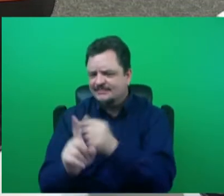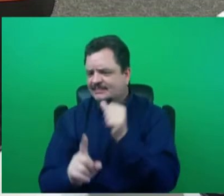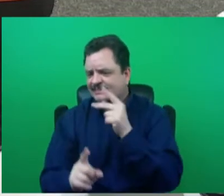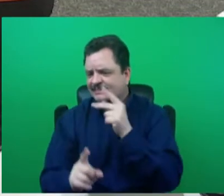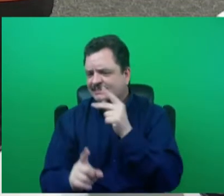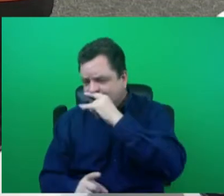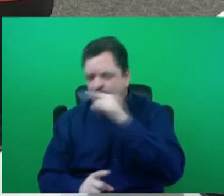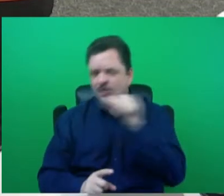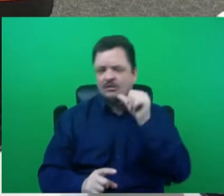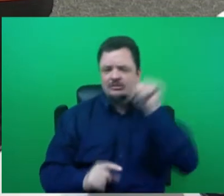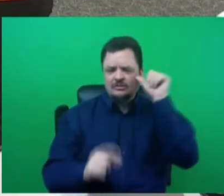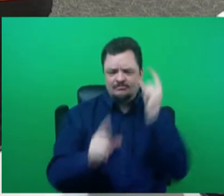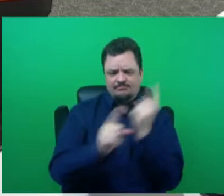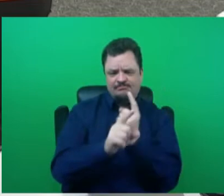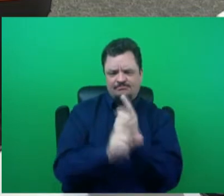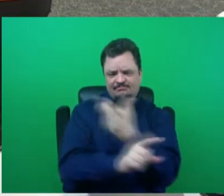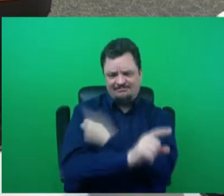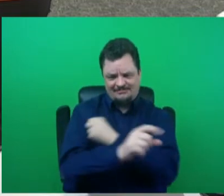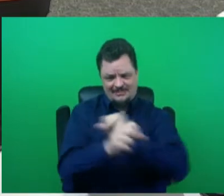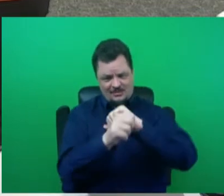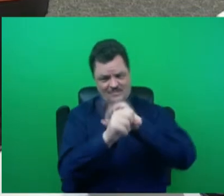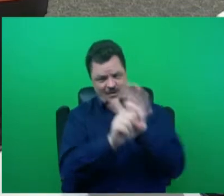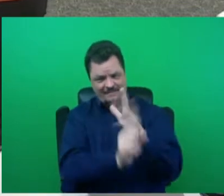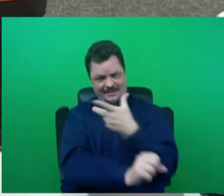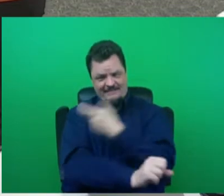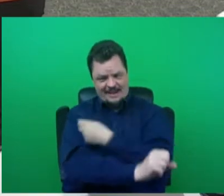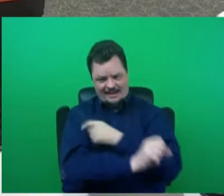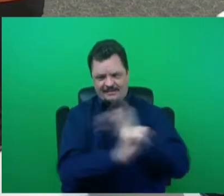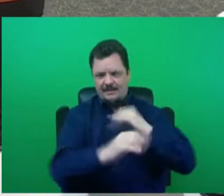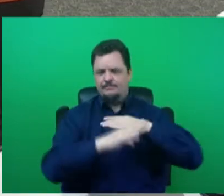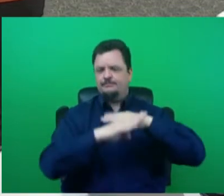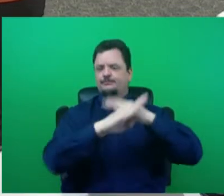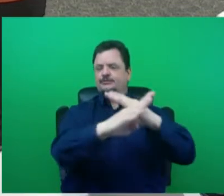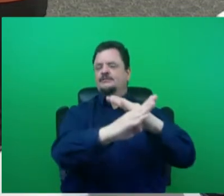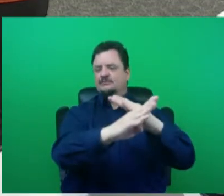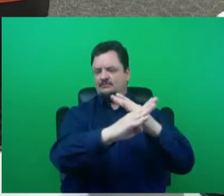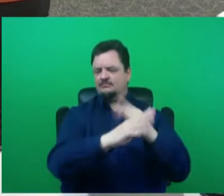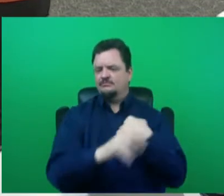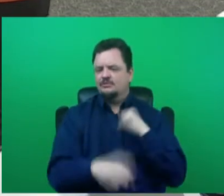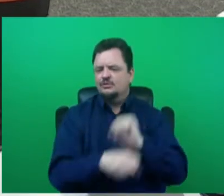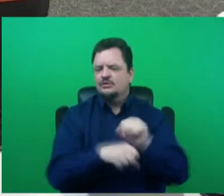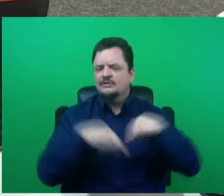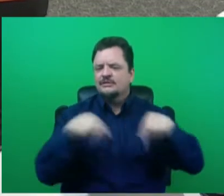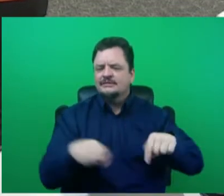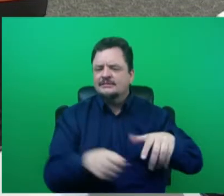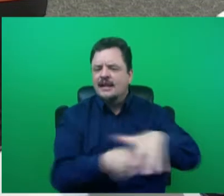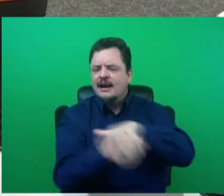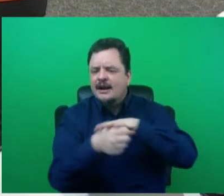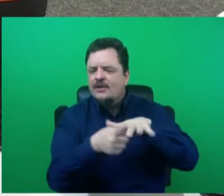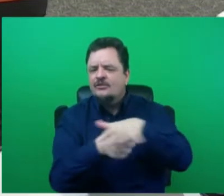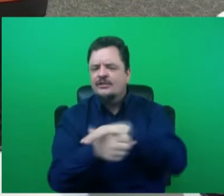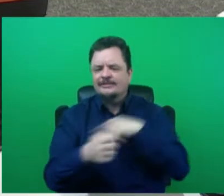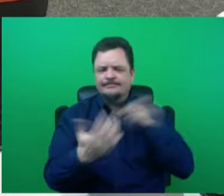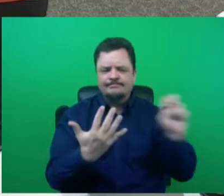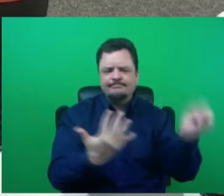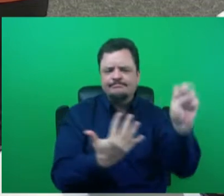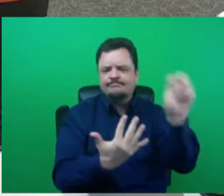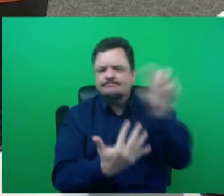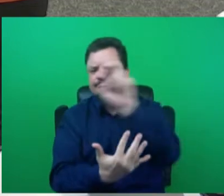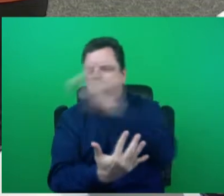vaccines to protect us, and also working out in the field at mobile vaccine pods. They're really the boots on the ground protecting our community.